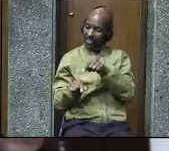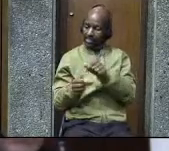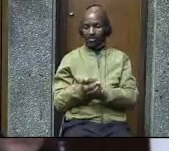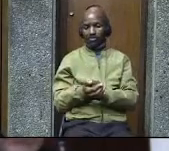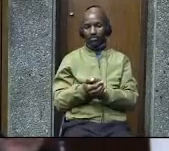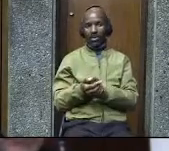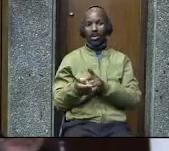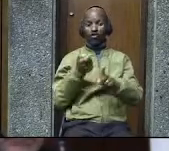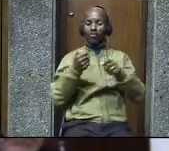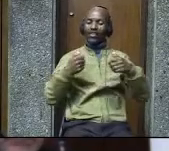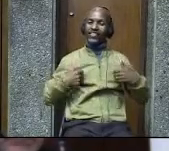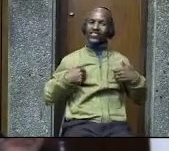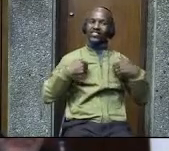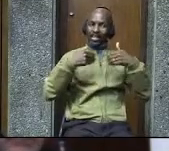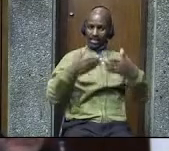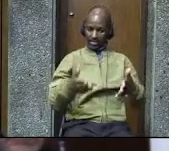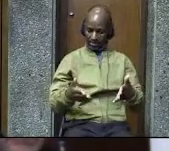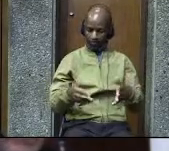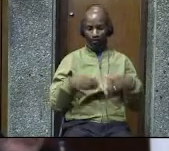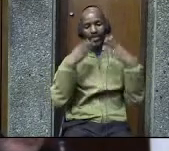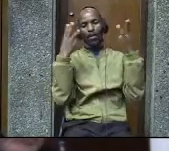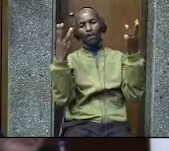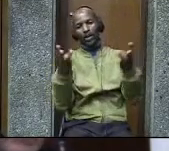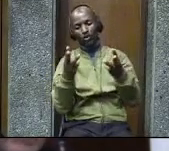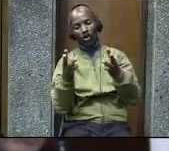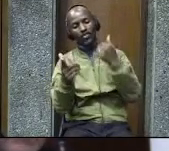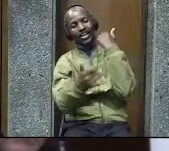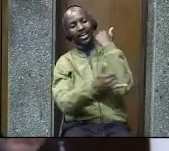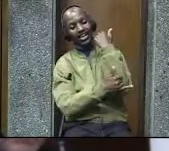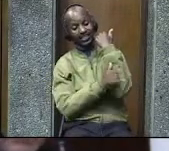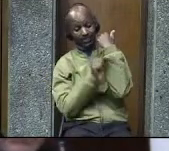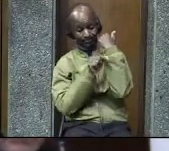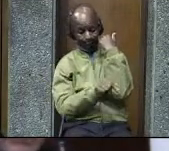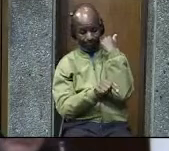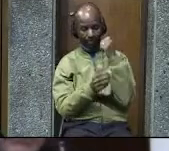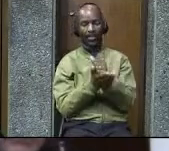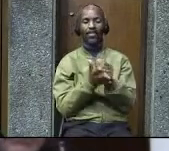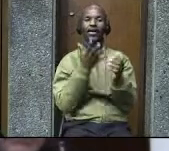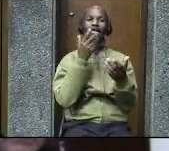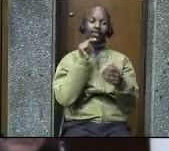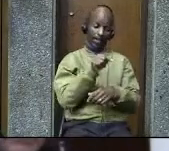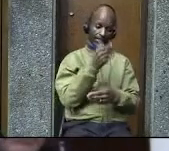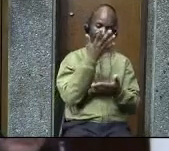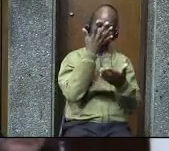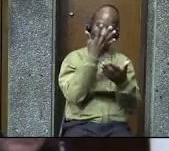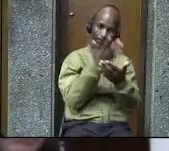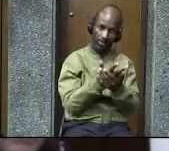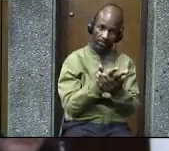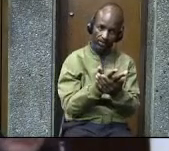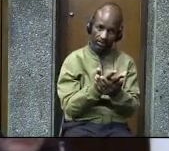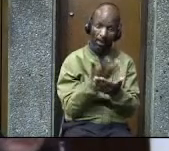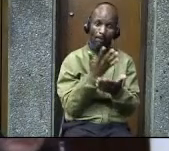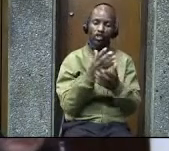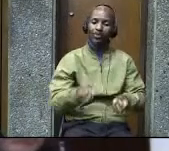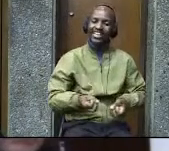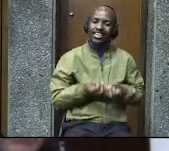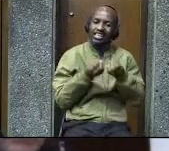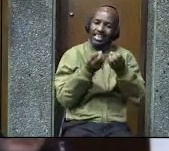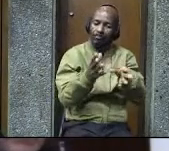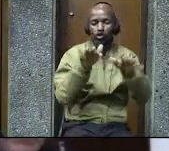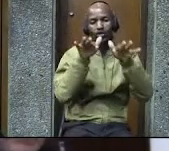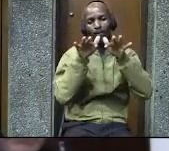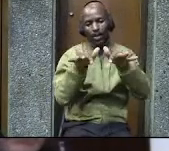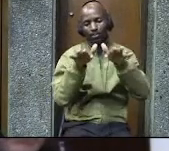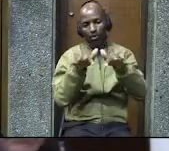supposed from the beginning for the people of this country. It must be given to the